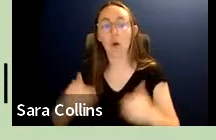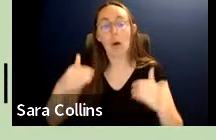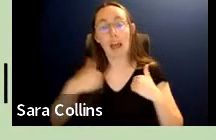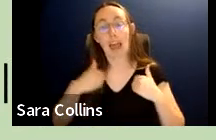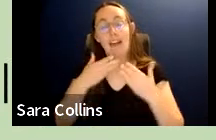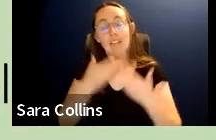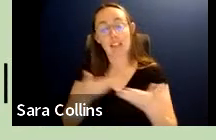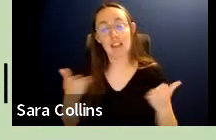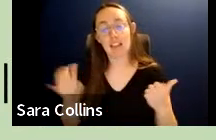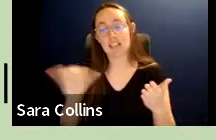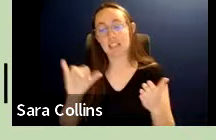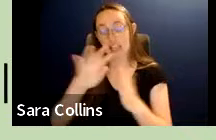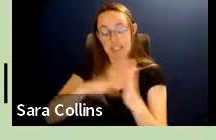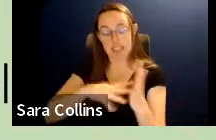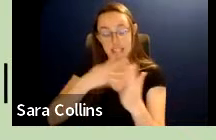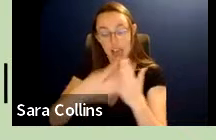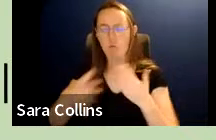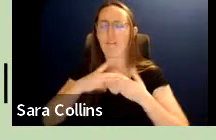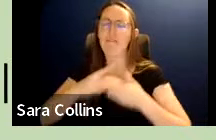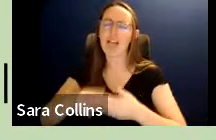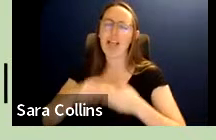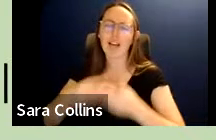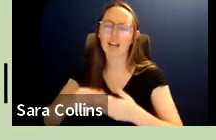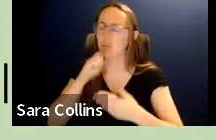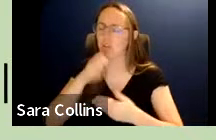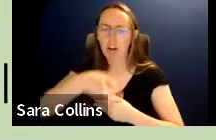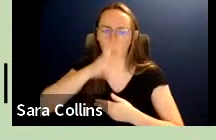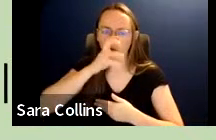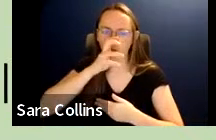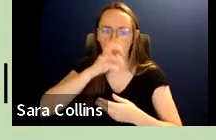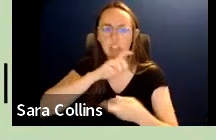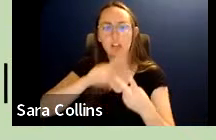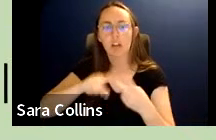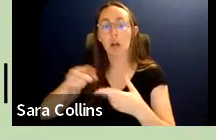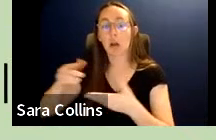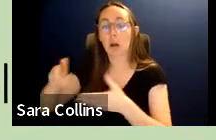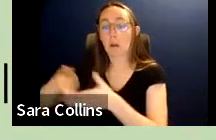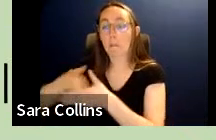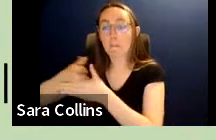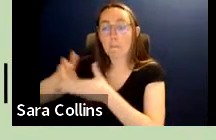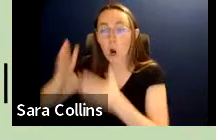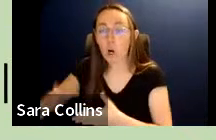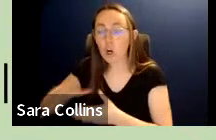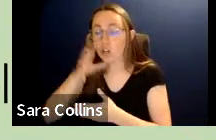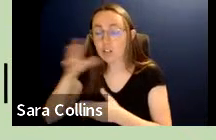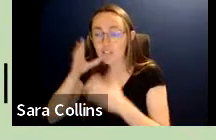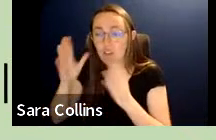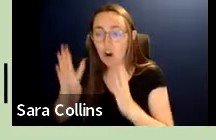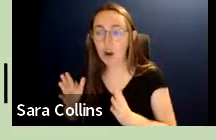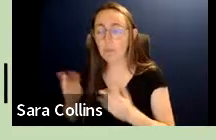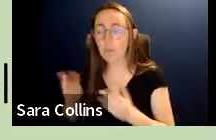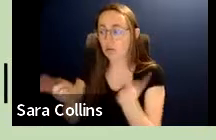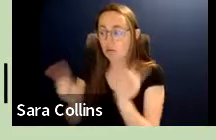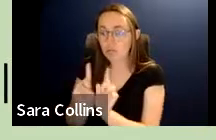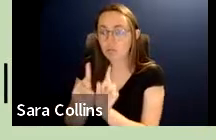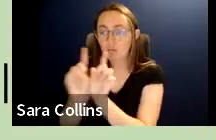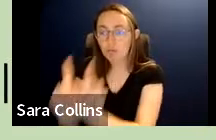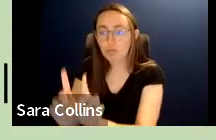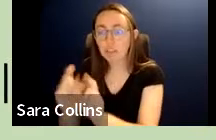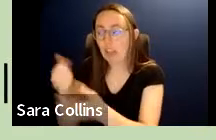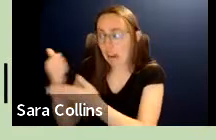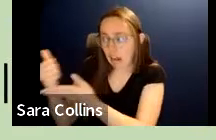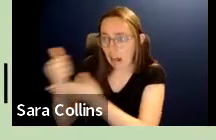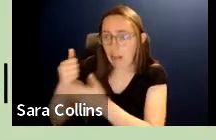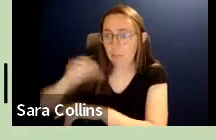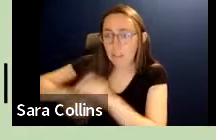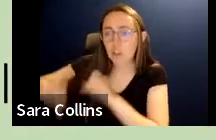flexible scheduling, having partner farmers if someone needs assistance in the field, either to learn a task and to get comfortable